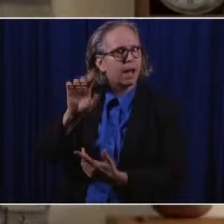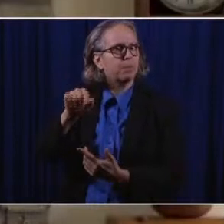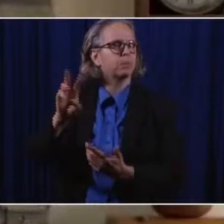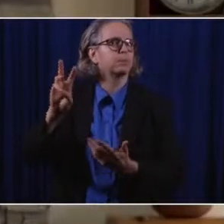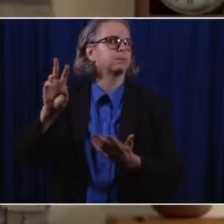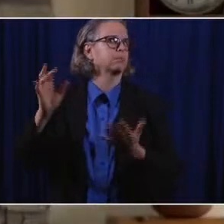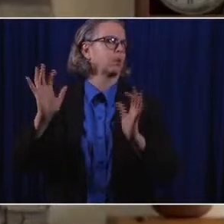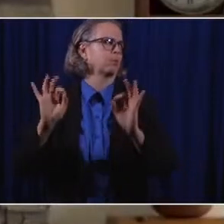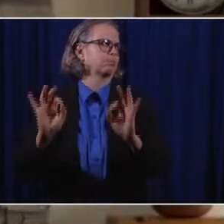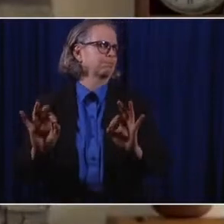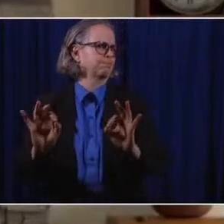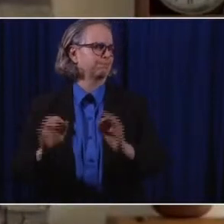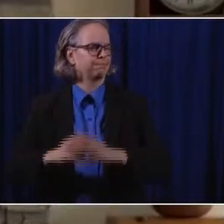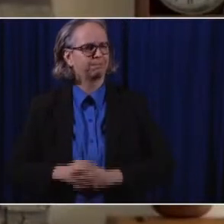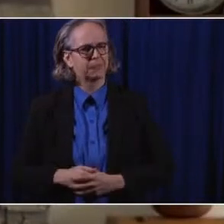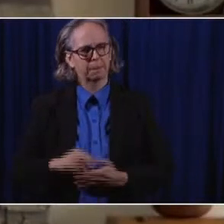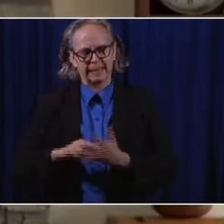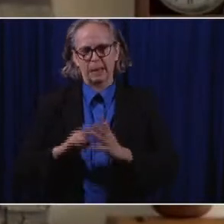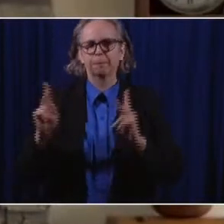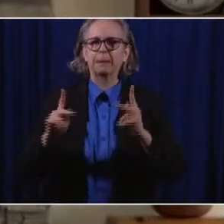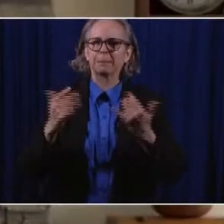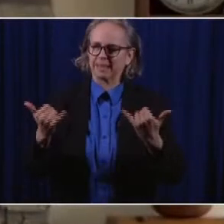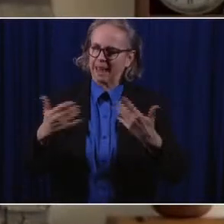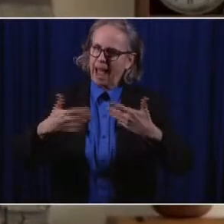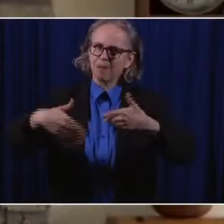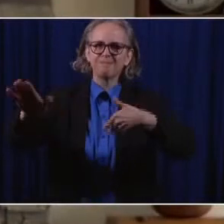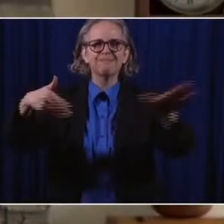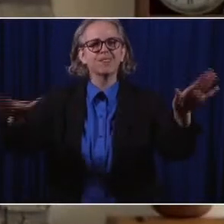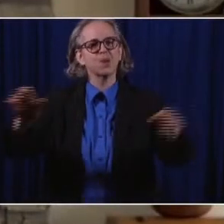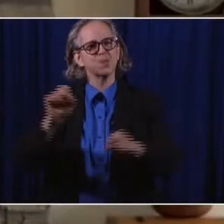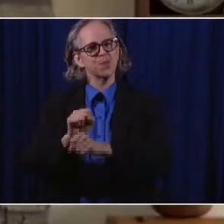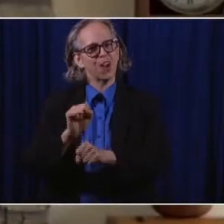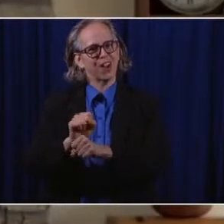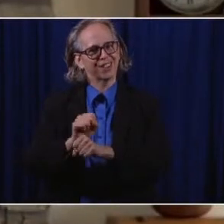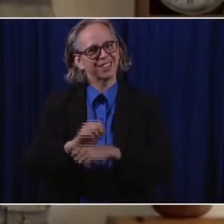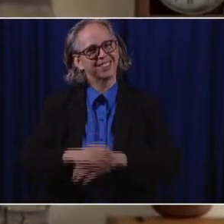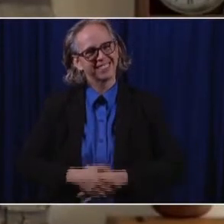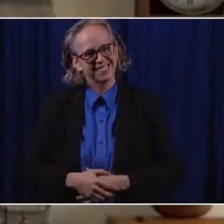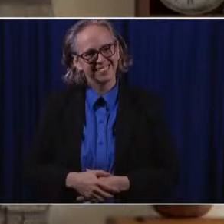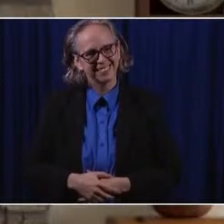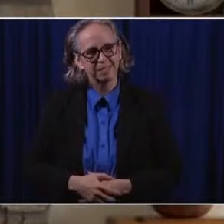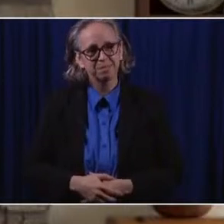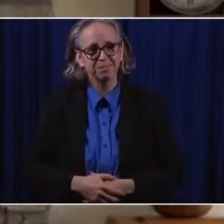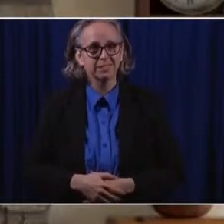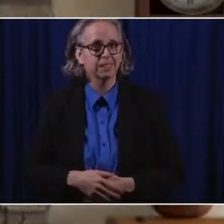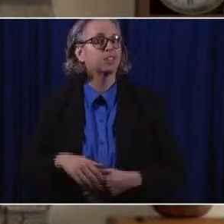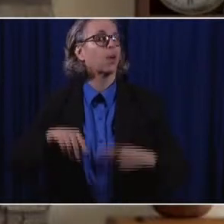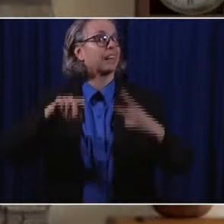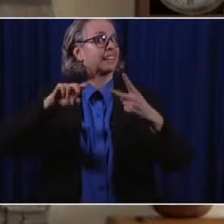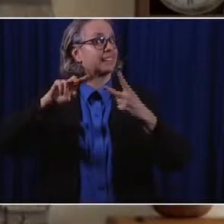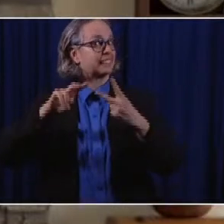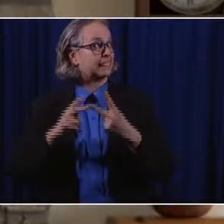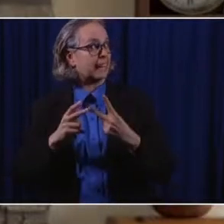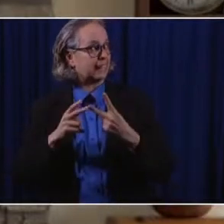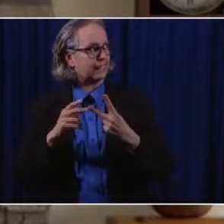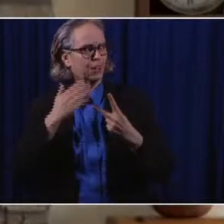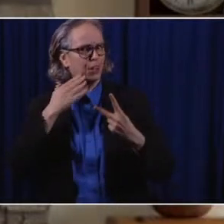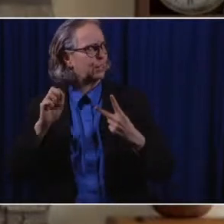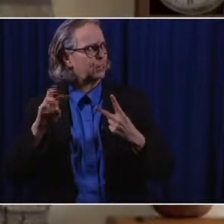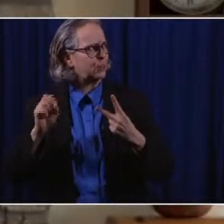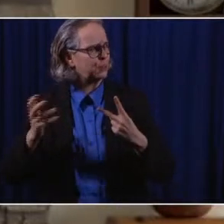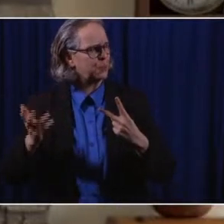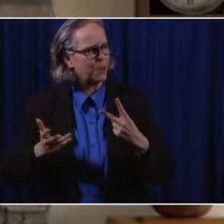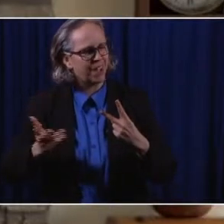A second good news story. We had our district reps go